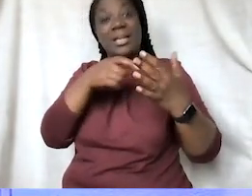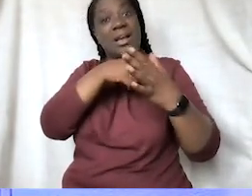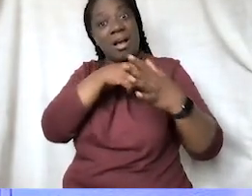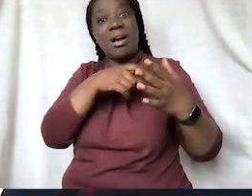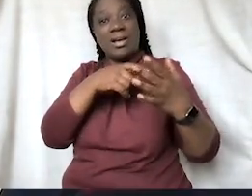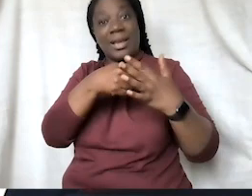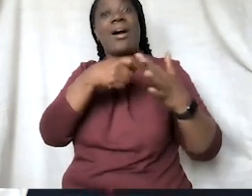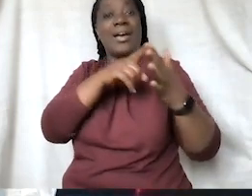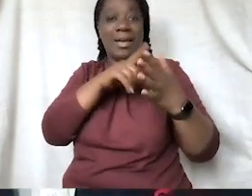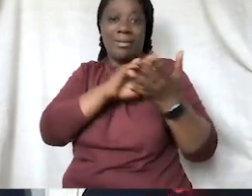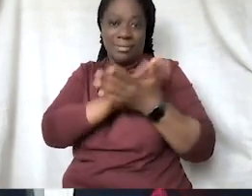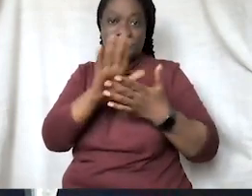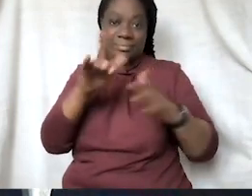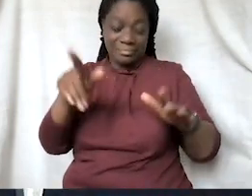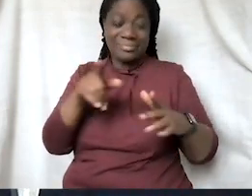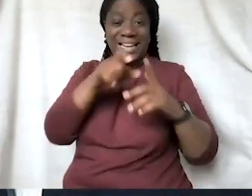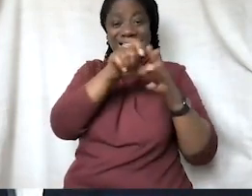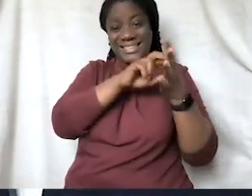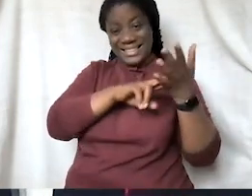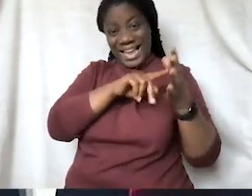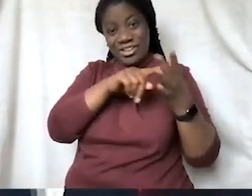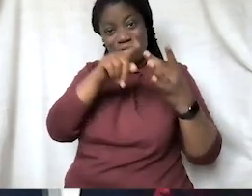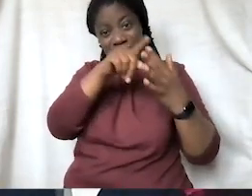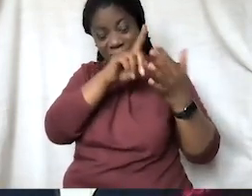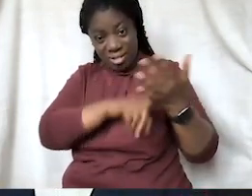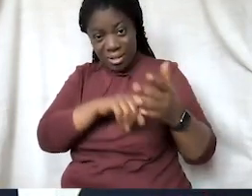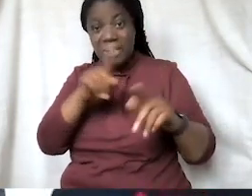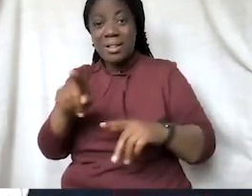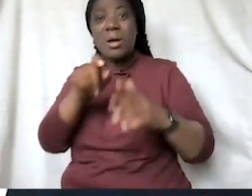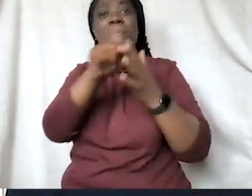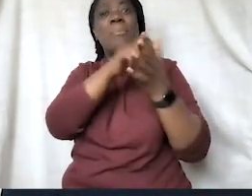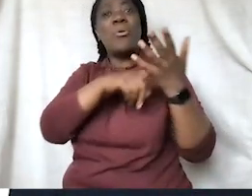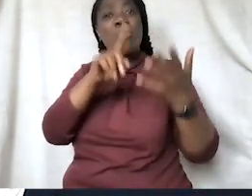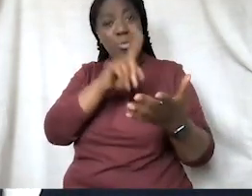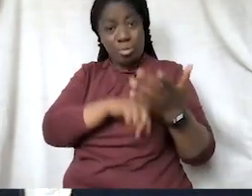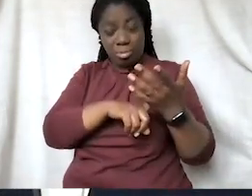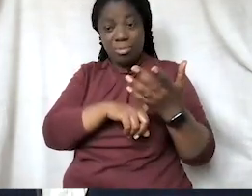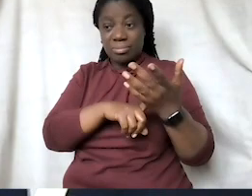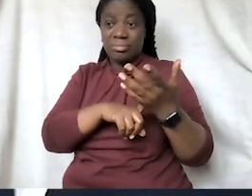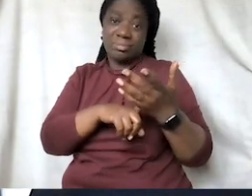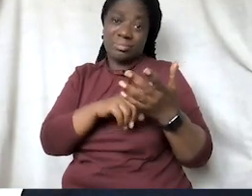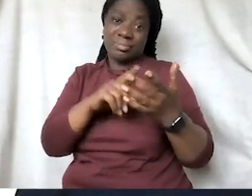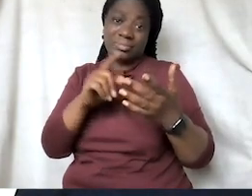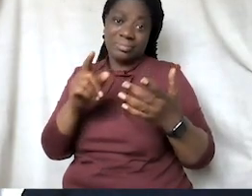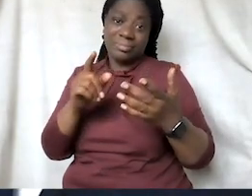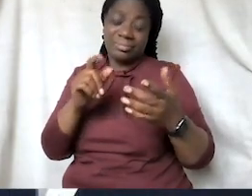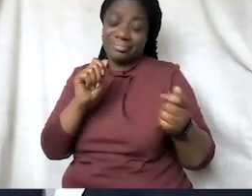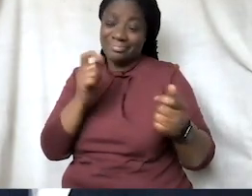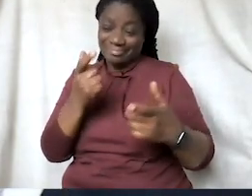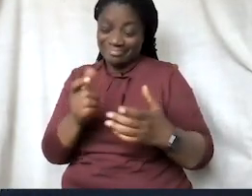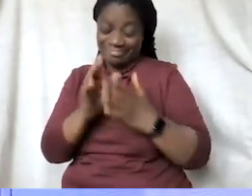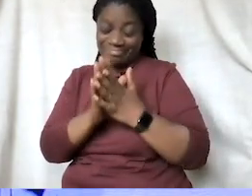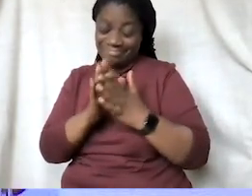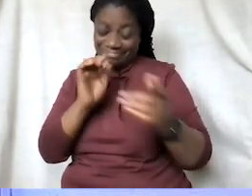Daniel. Prayer turned things around for Paul. Prayer can turn